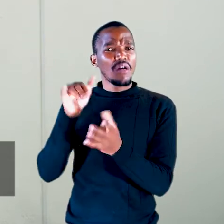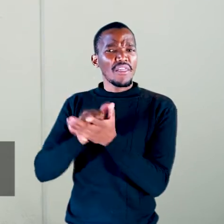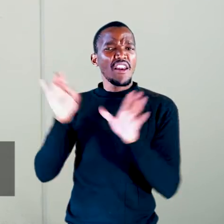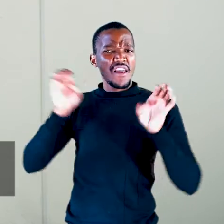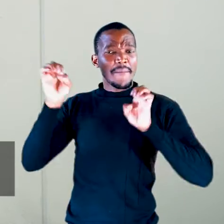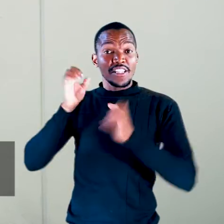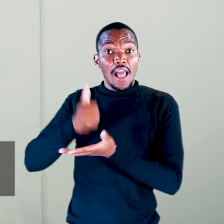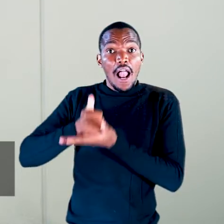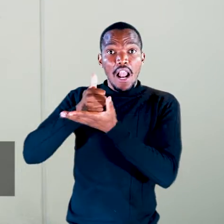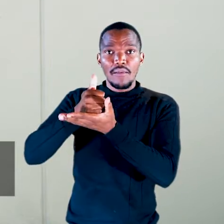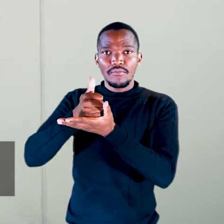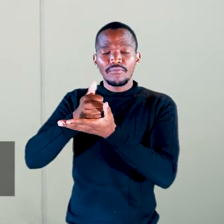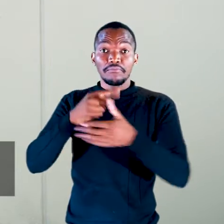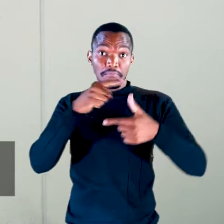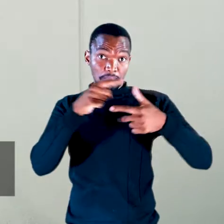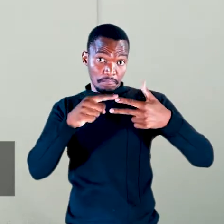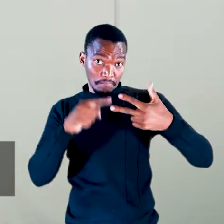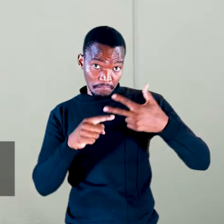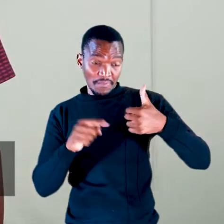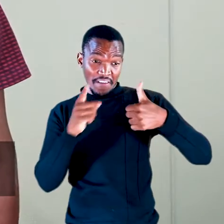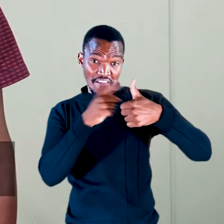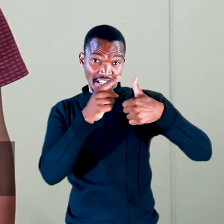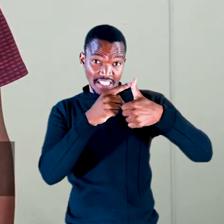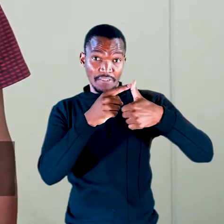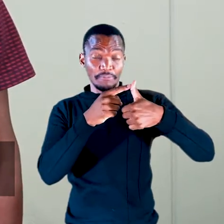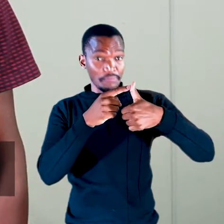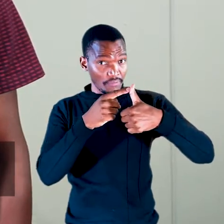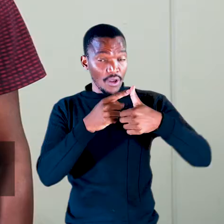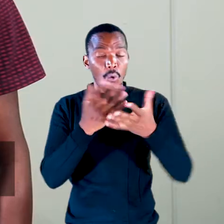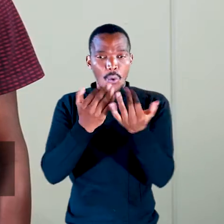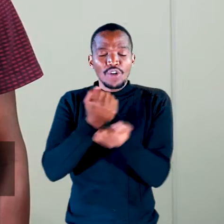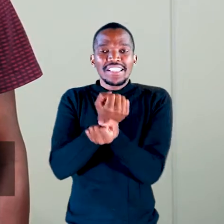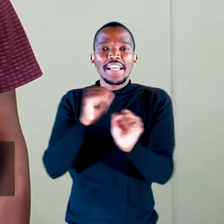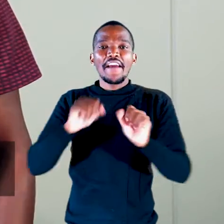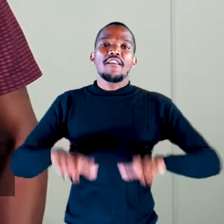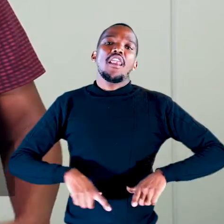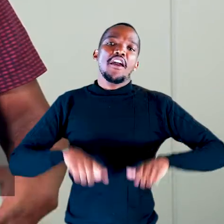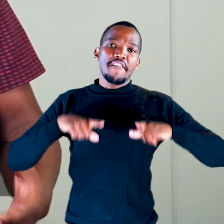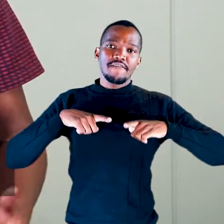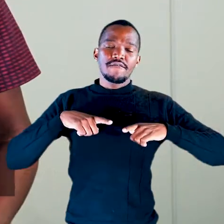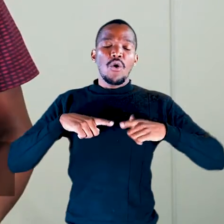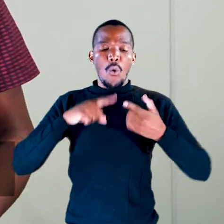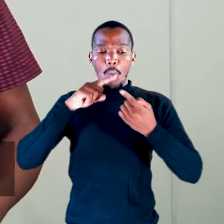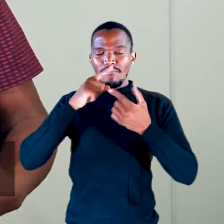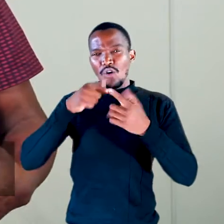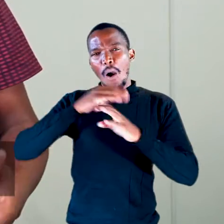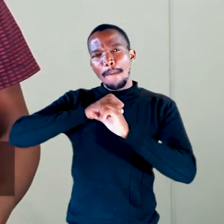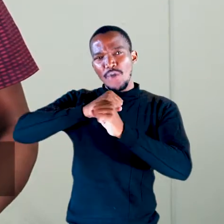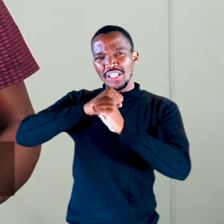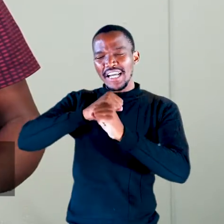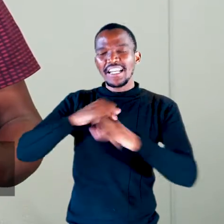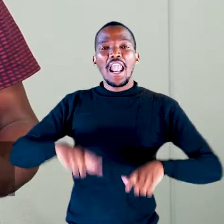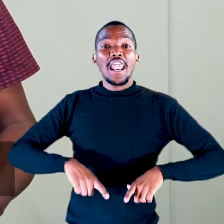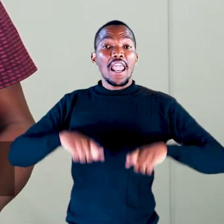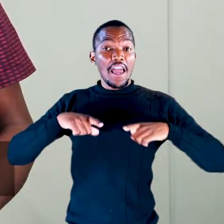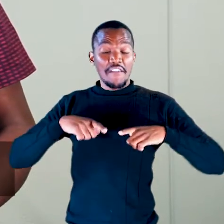aid, one ke a latelang. Ya ntlha ke to save life kana go sireletsa bolwetse jwa motho